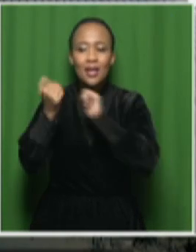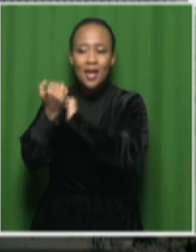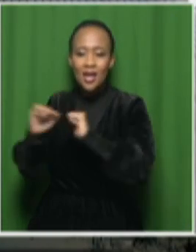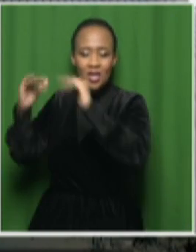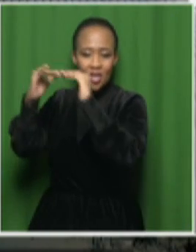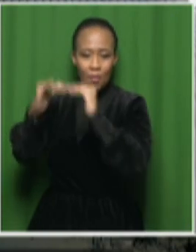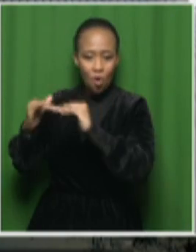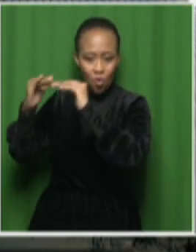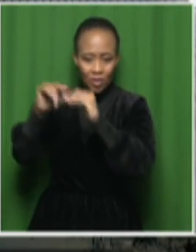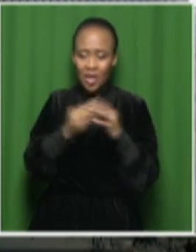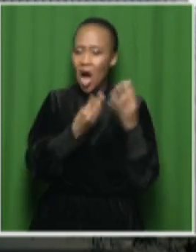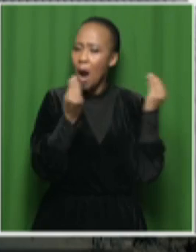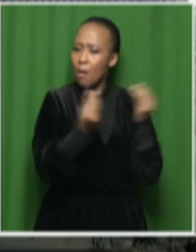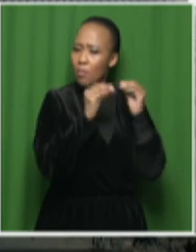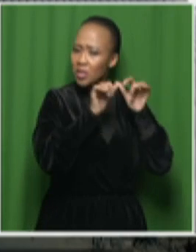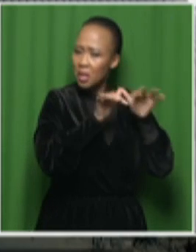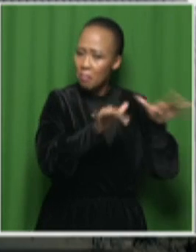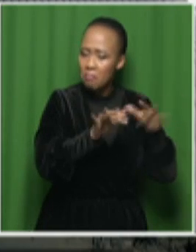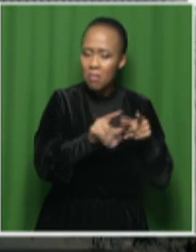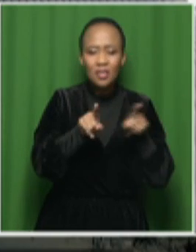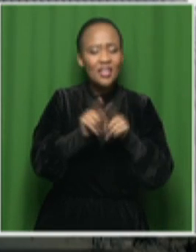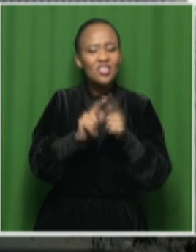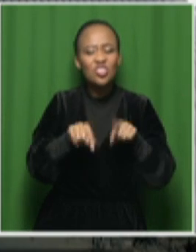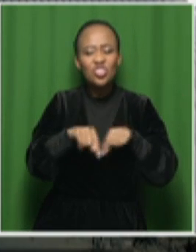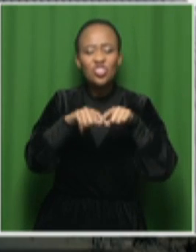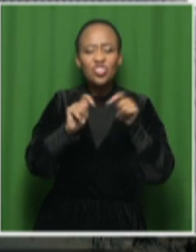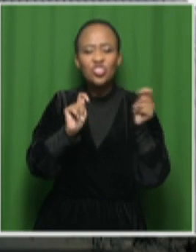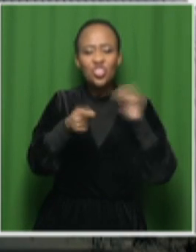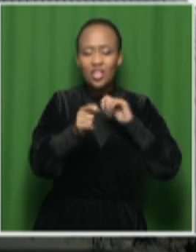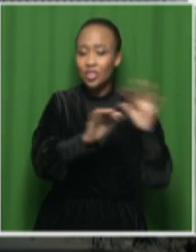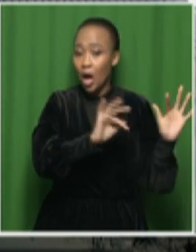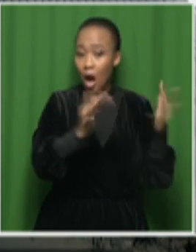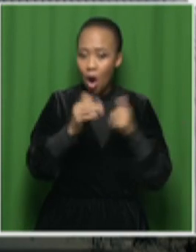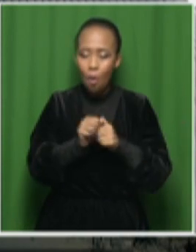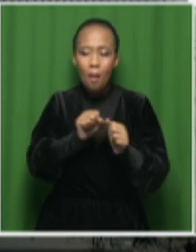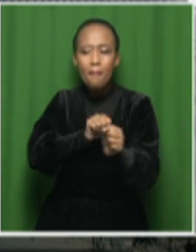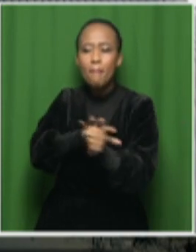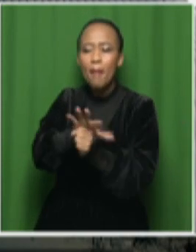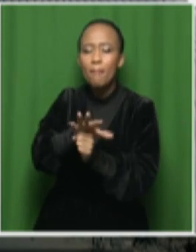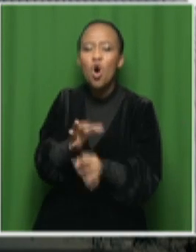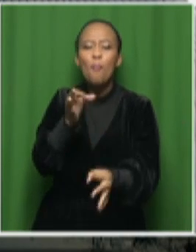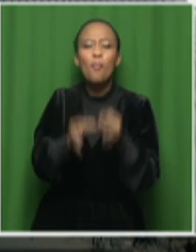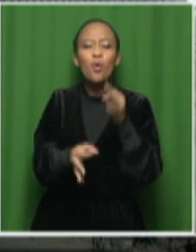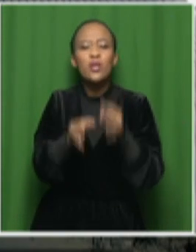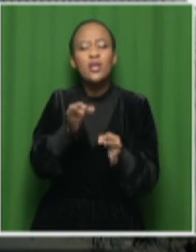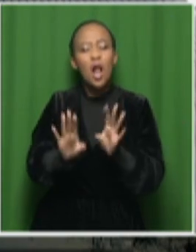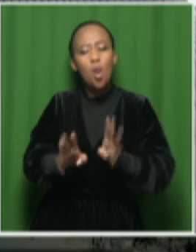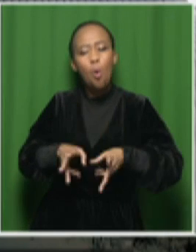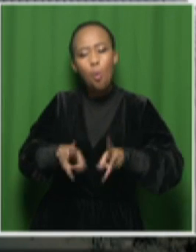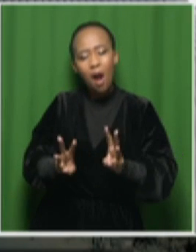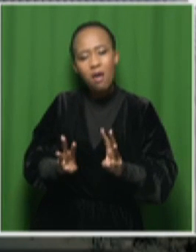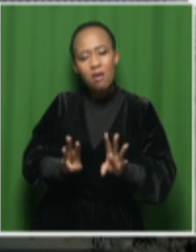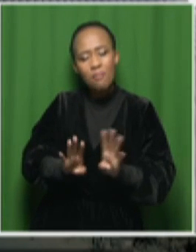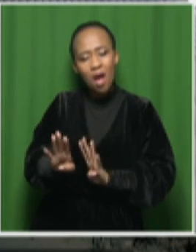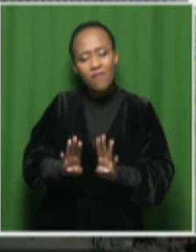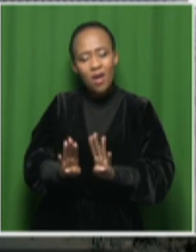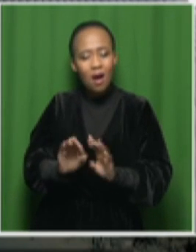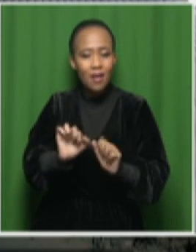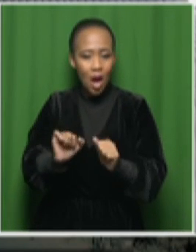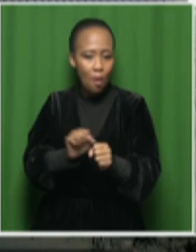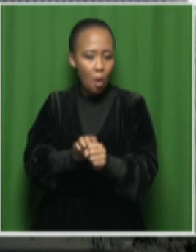now populism is changing the political discourse, affecting political behavior as well. What's been the reaction from some of the